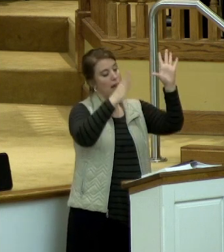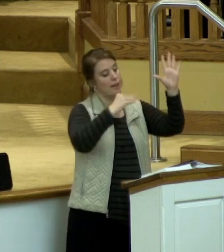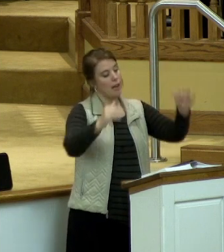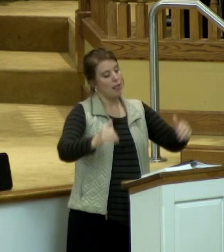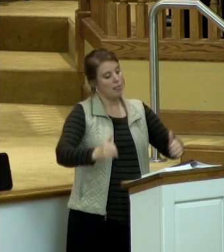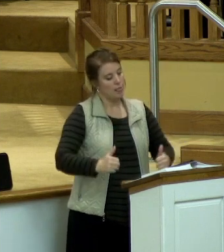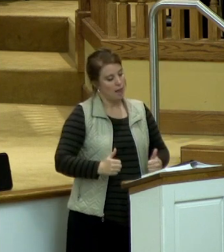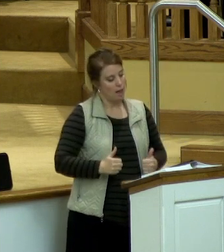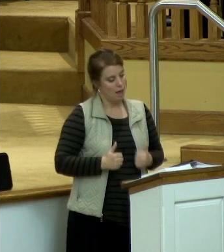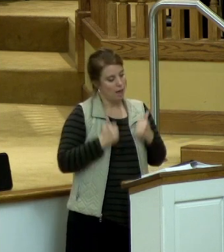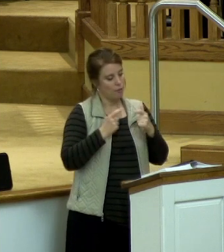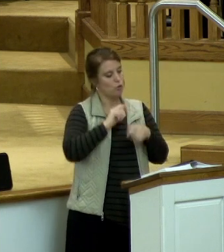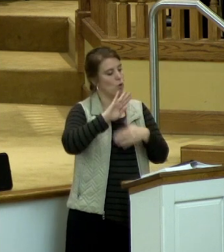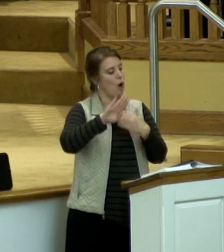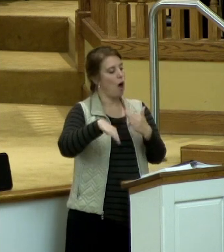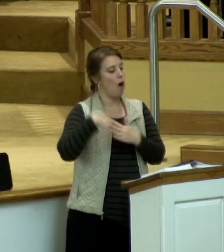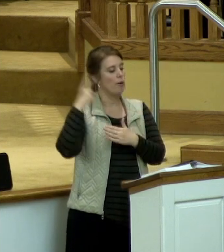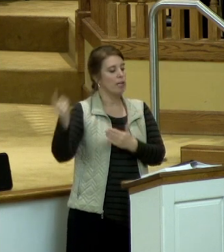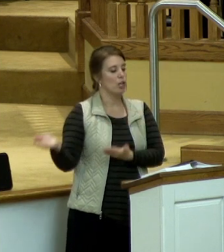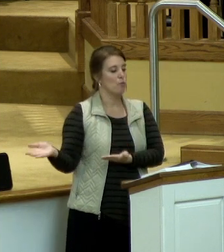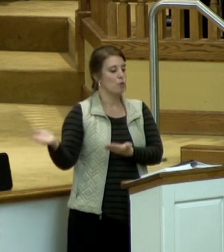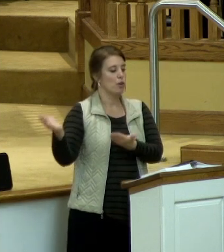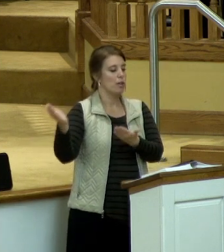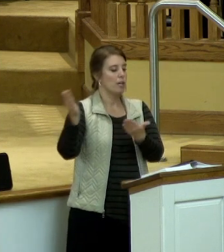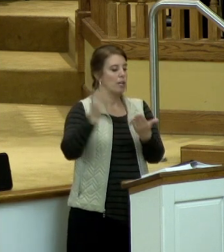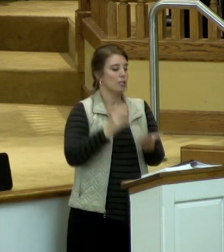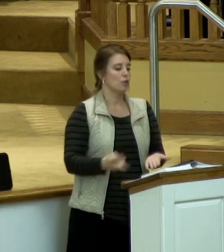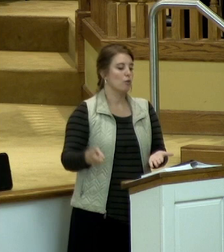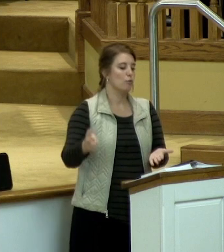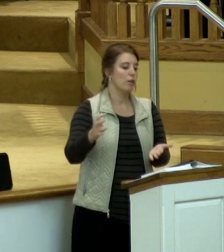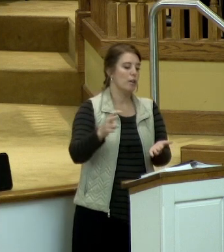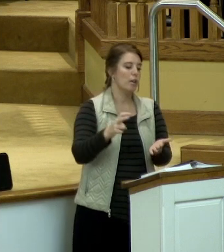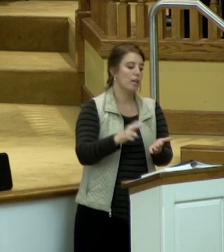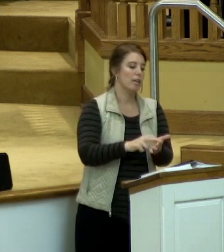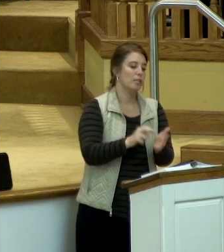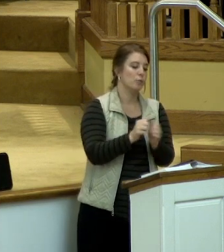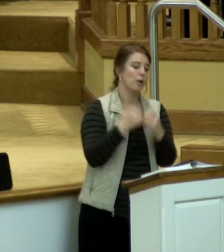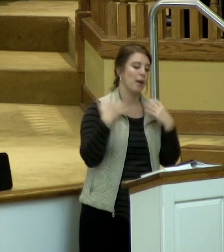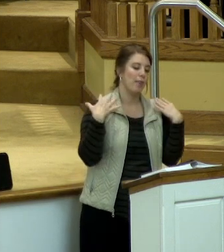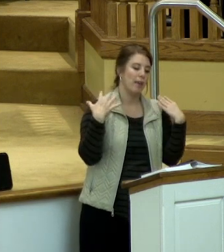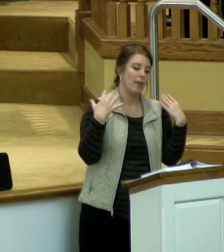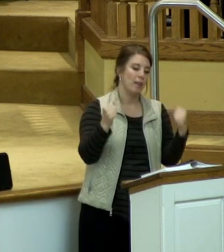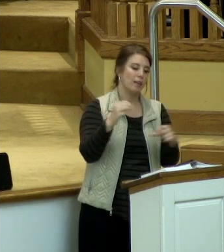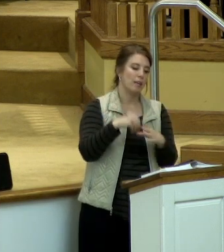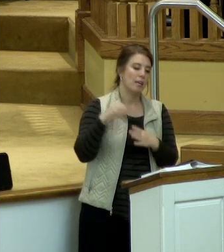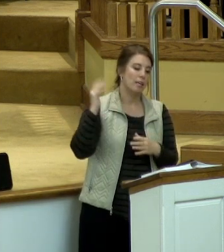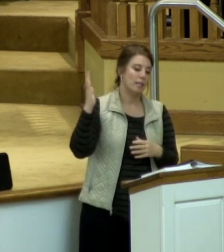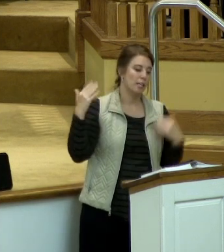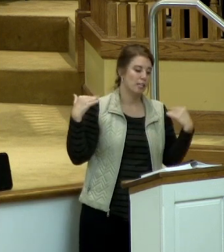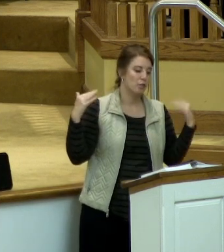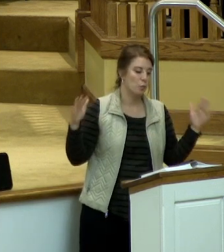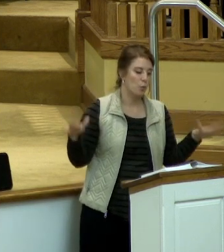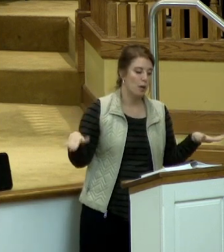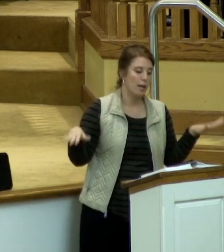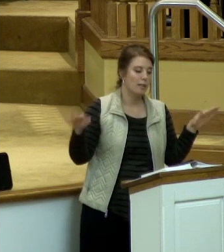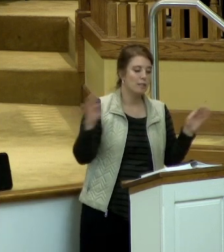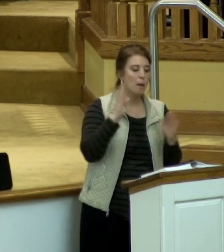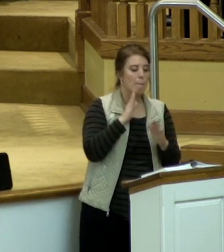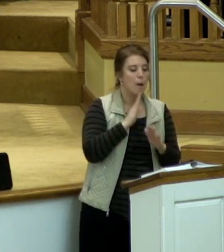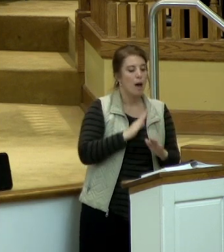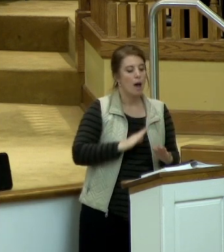light and life in all he brings, risen with healing in his